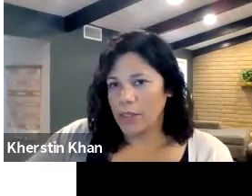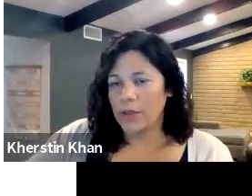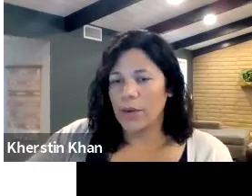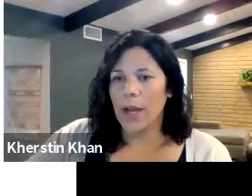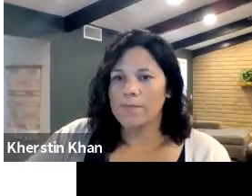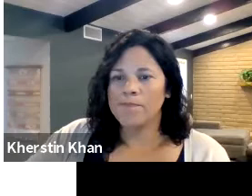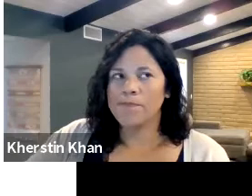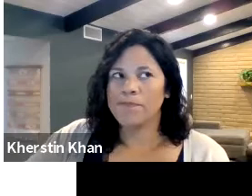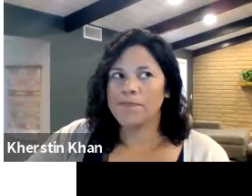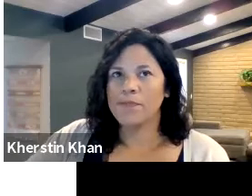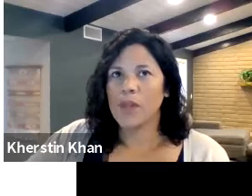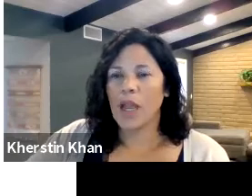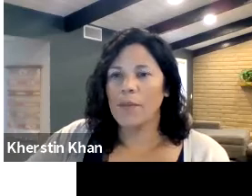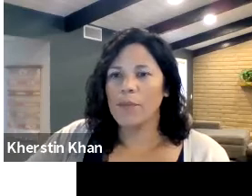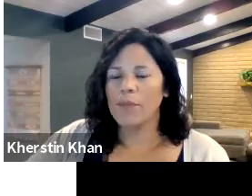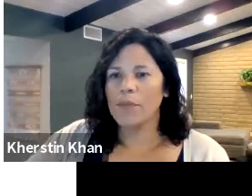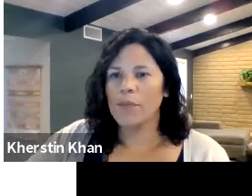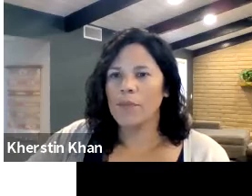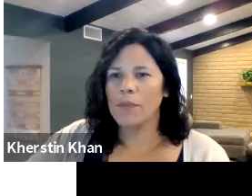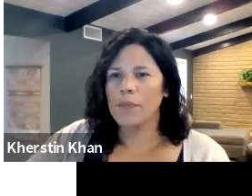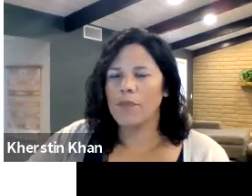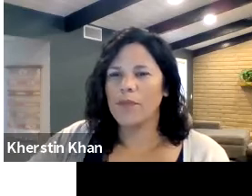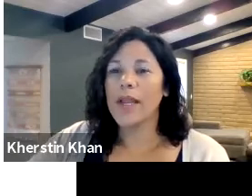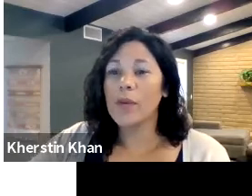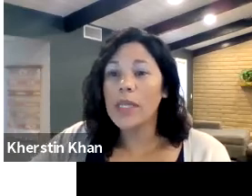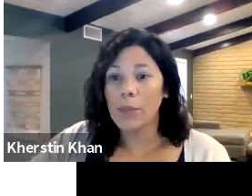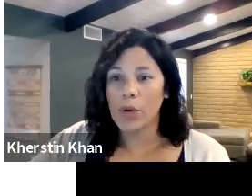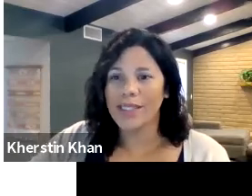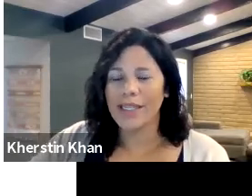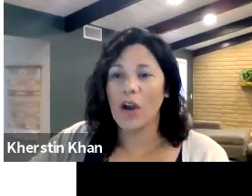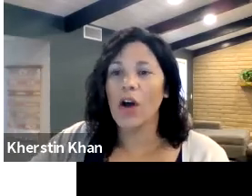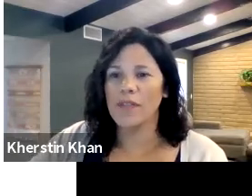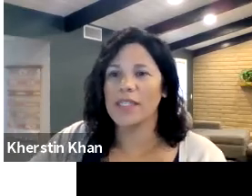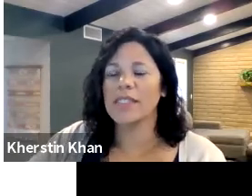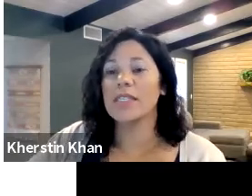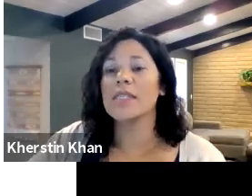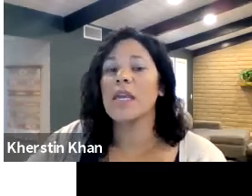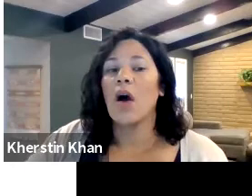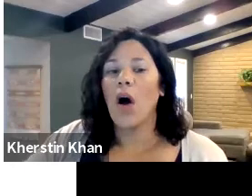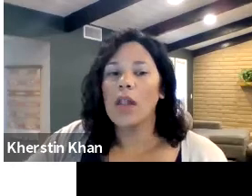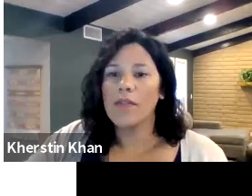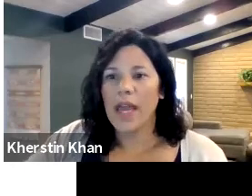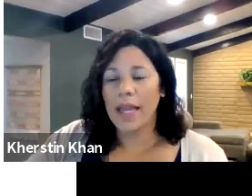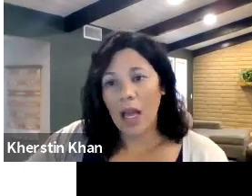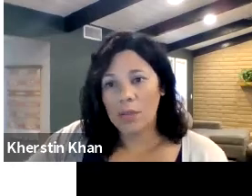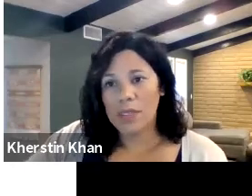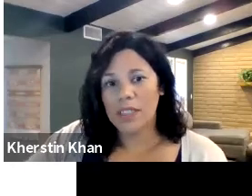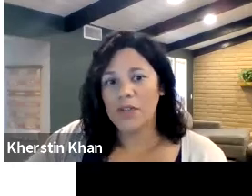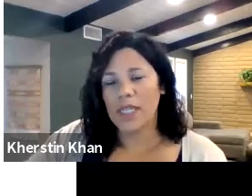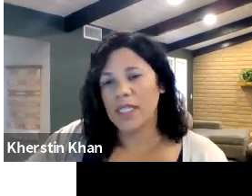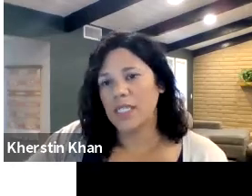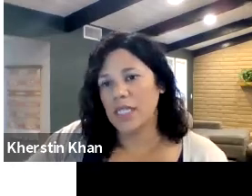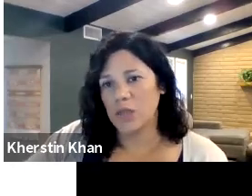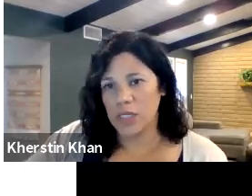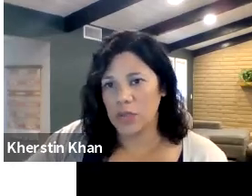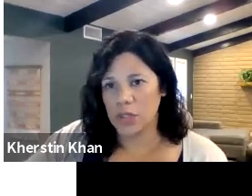might also find really important in all of this is all of that helps to